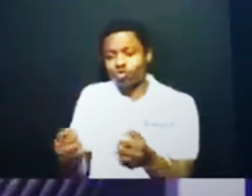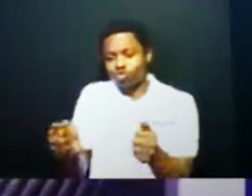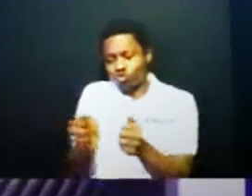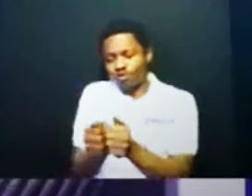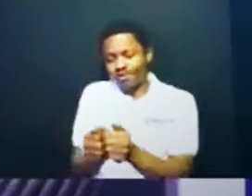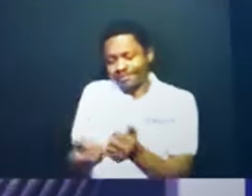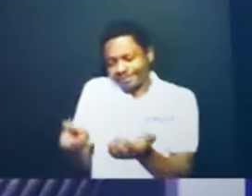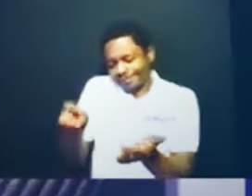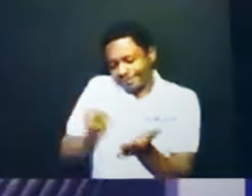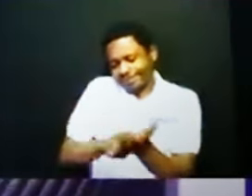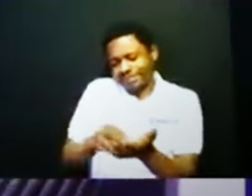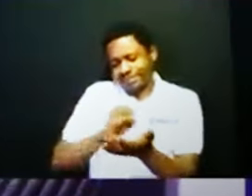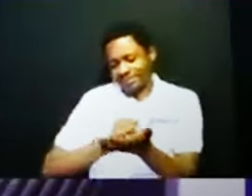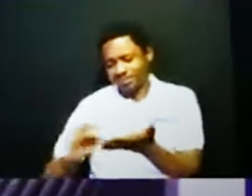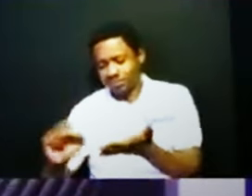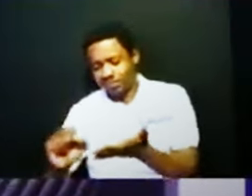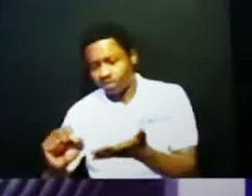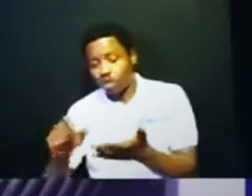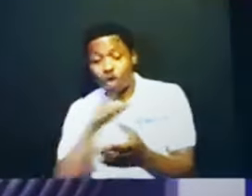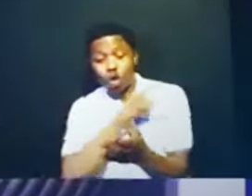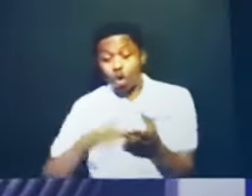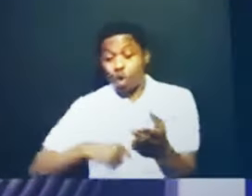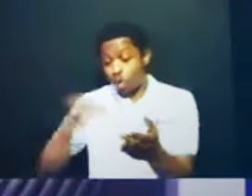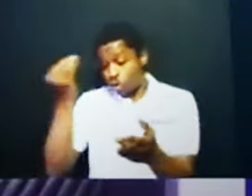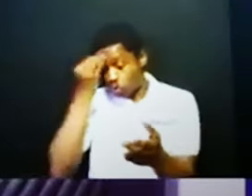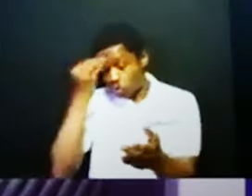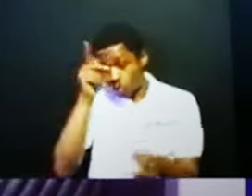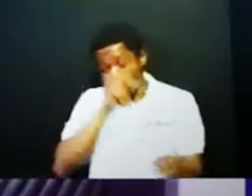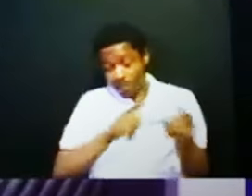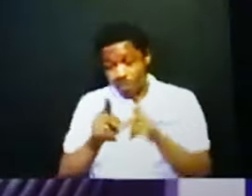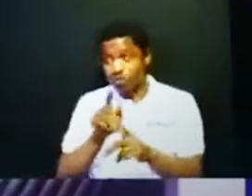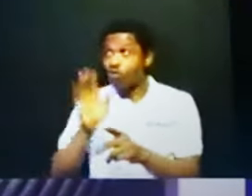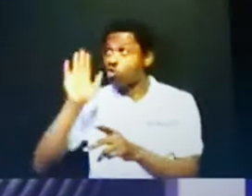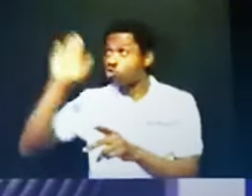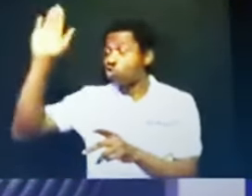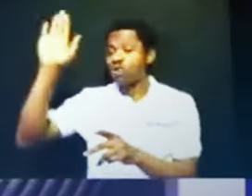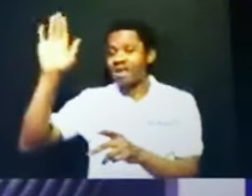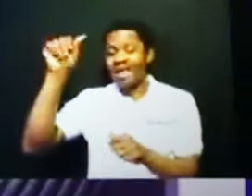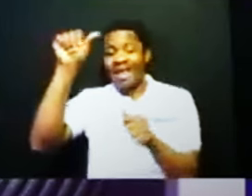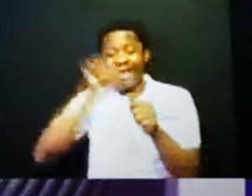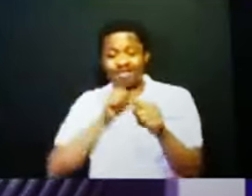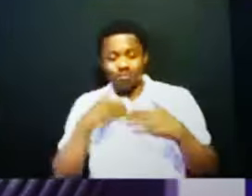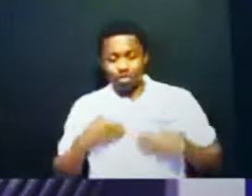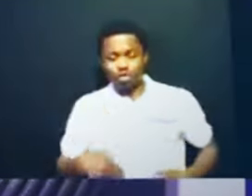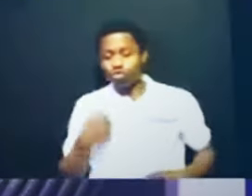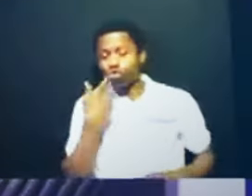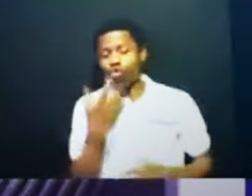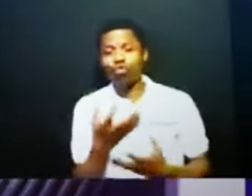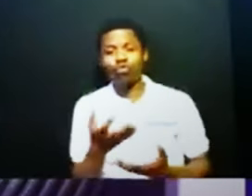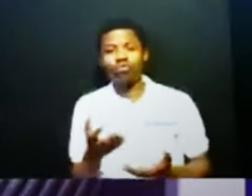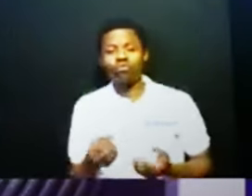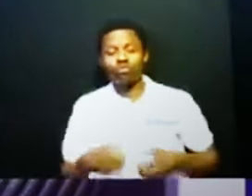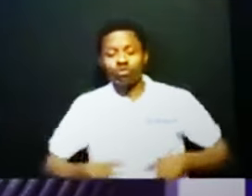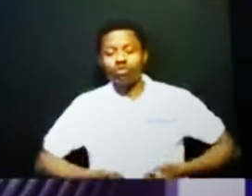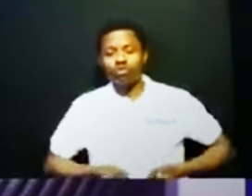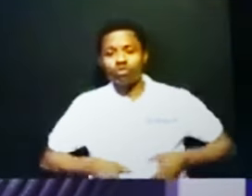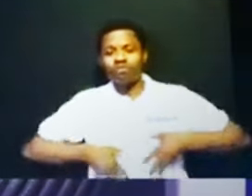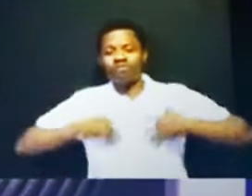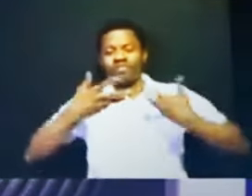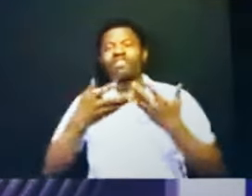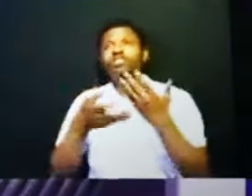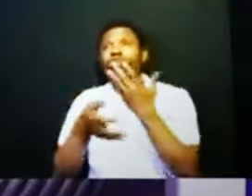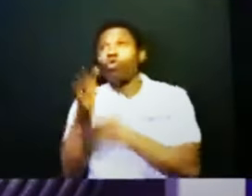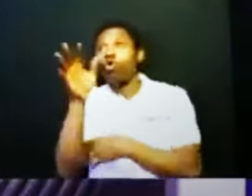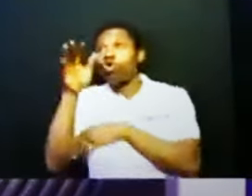knows those who are his, and everyone who confesses the name of the Lord must turn away from wickedness.